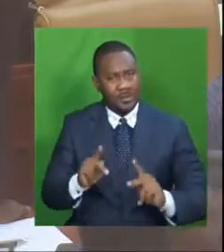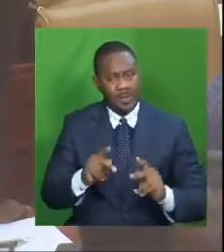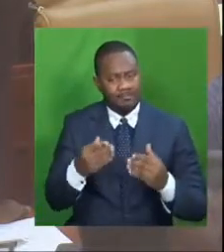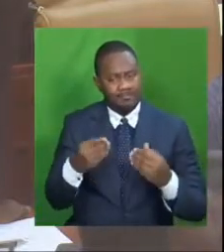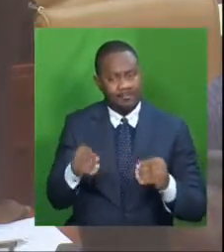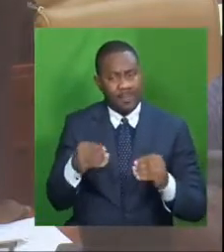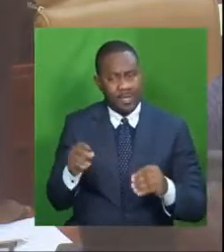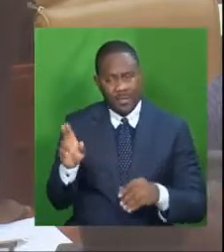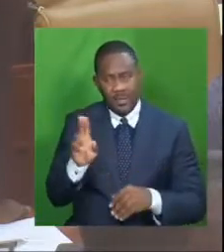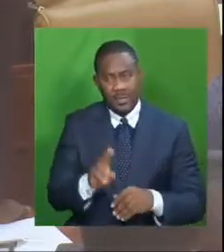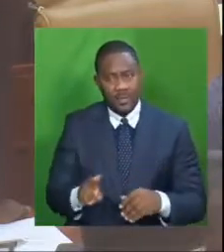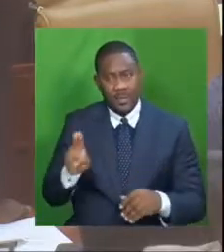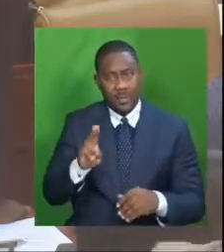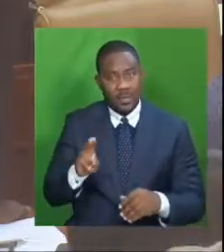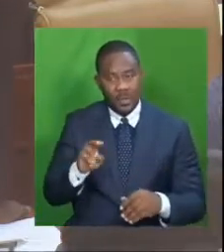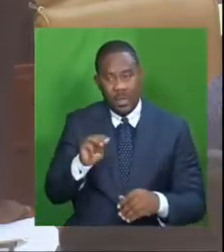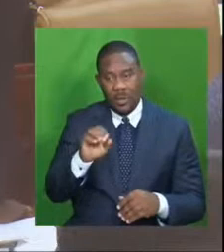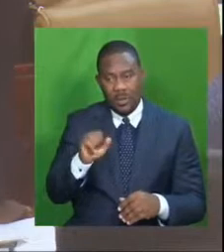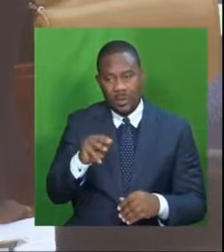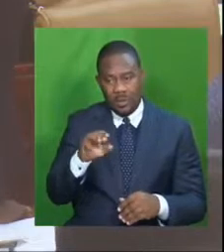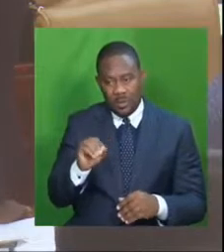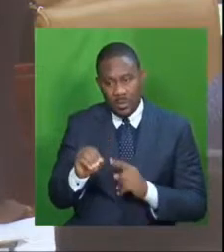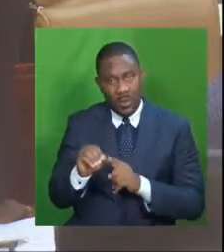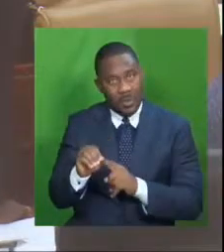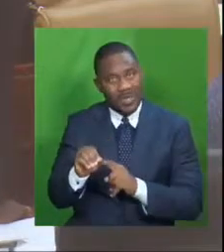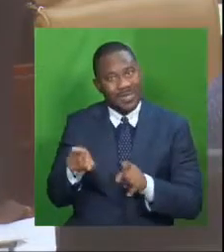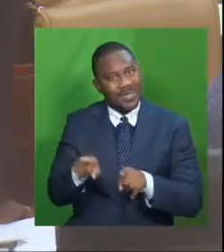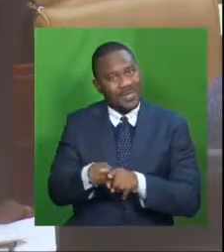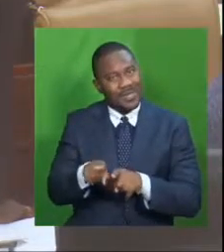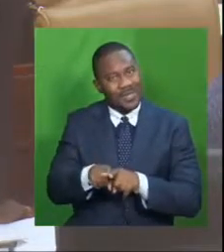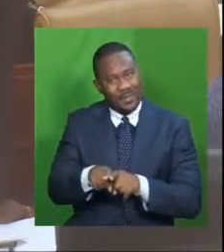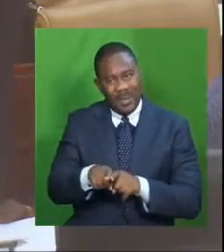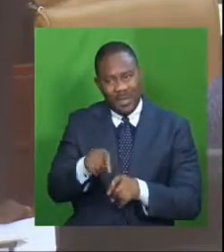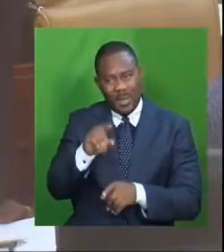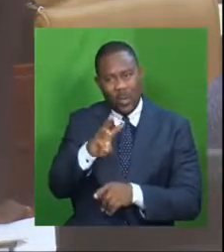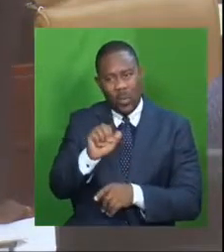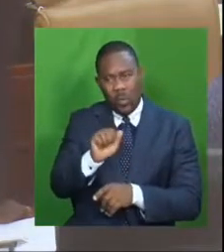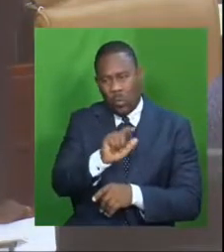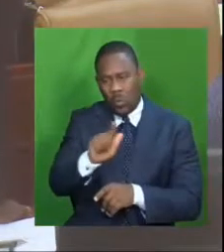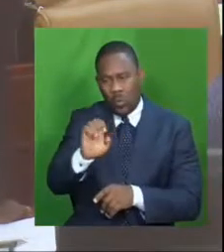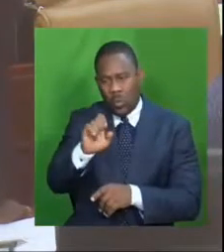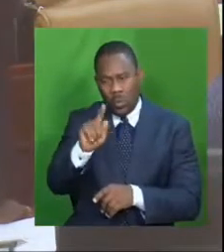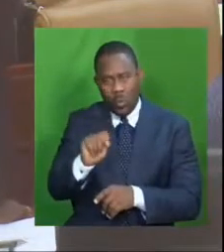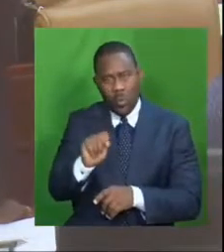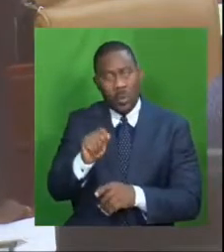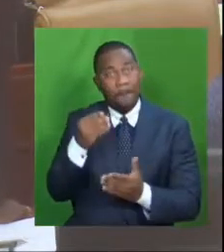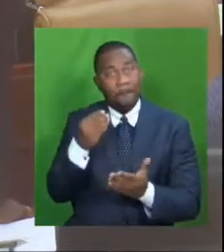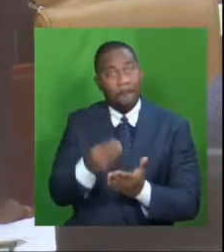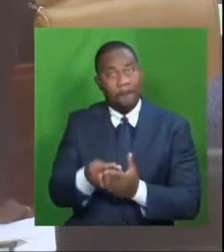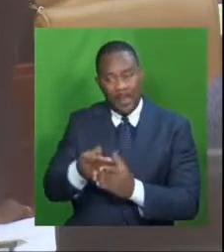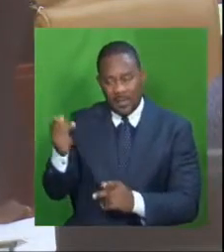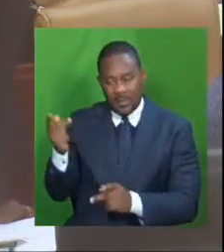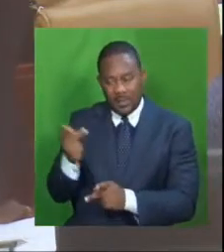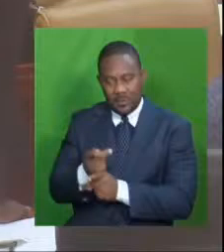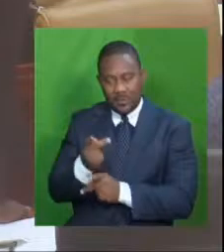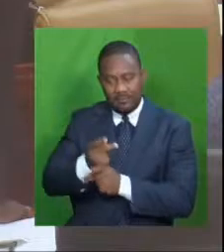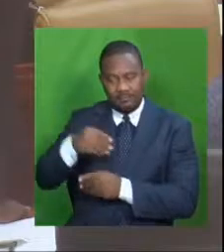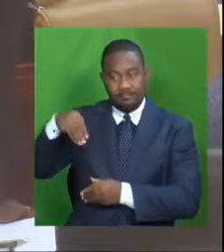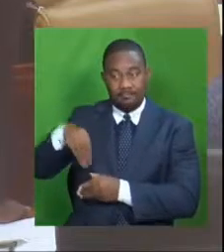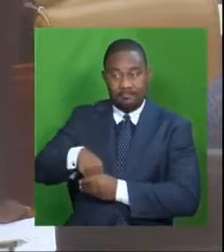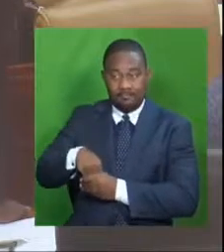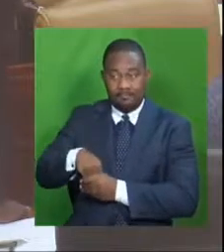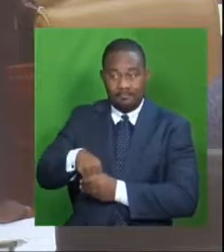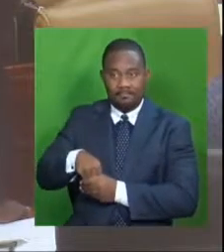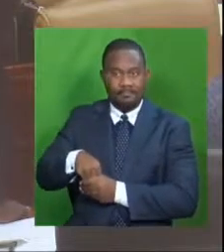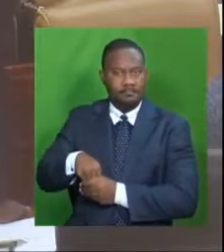uses mobile money account as their wallet for the purposes of keeping their working capital. Just like